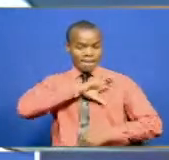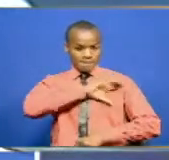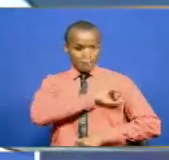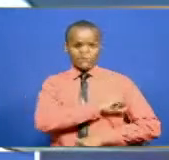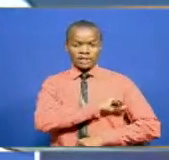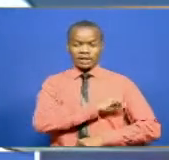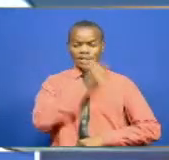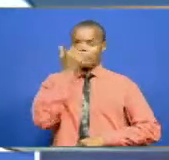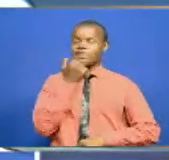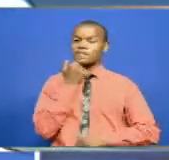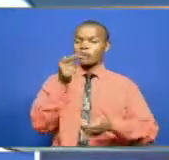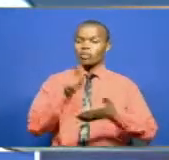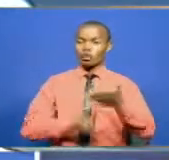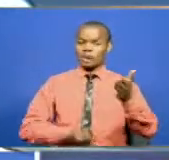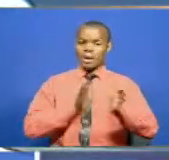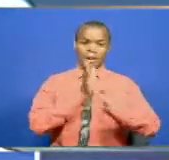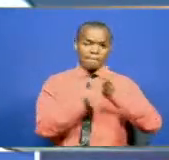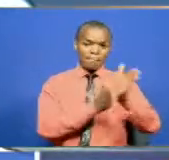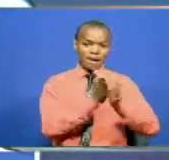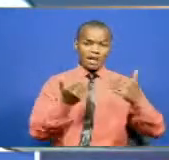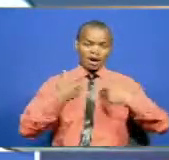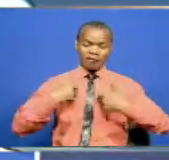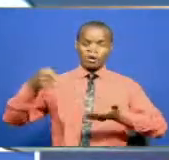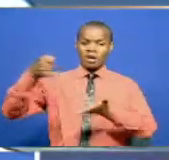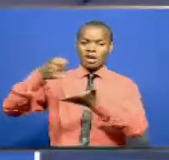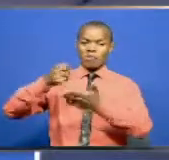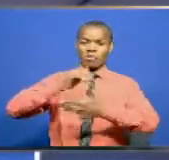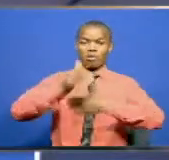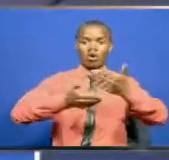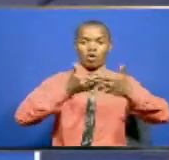plans are underway to involve every person.